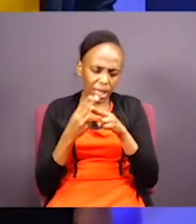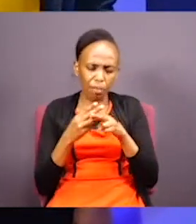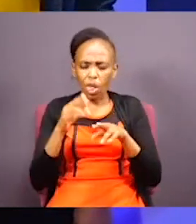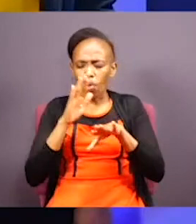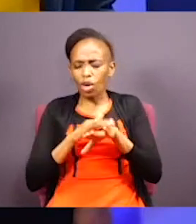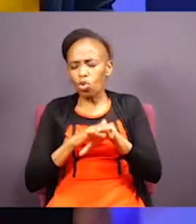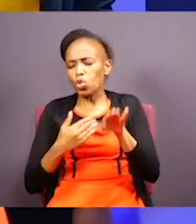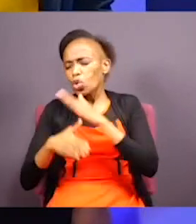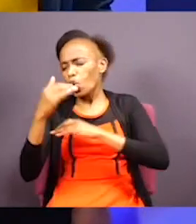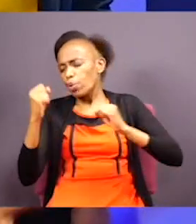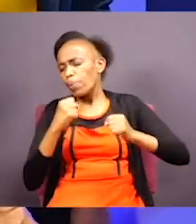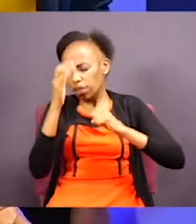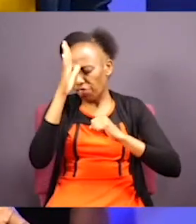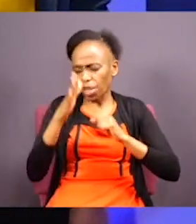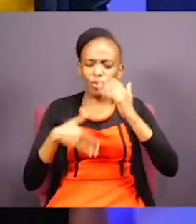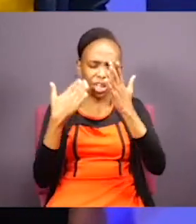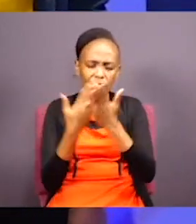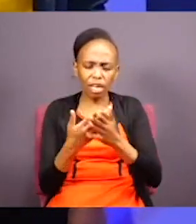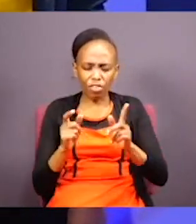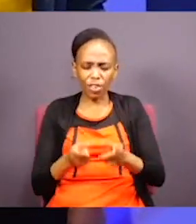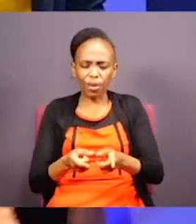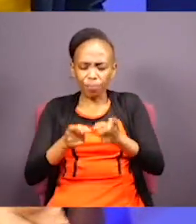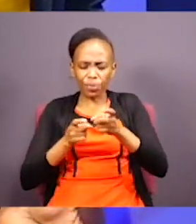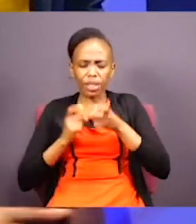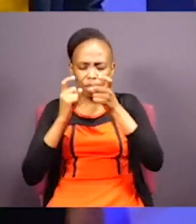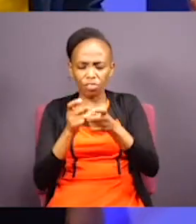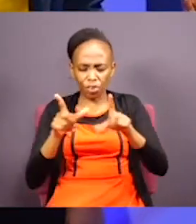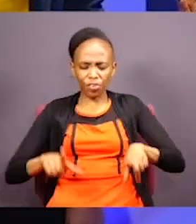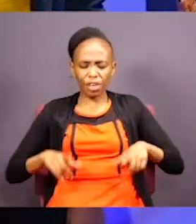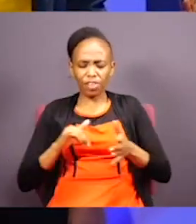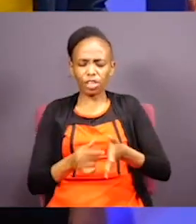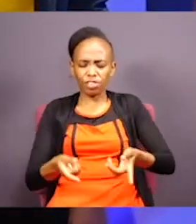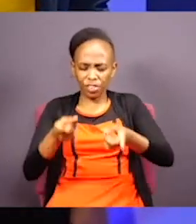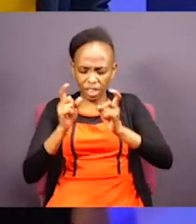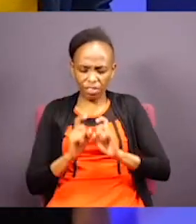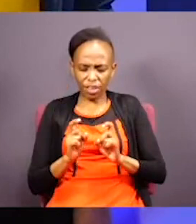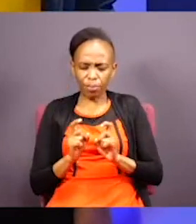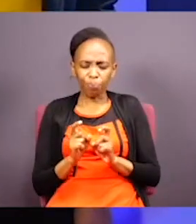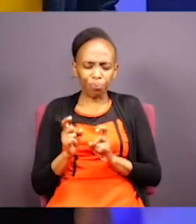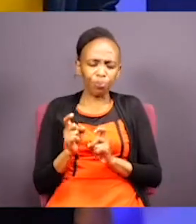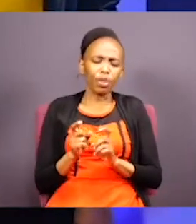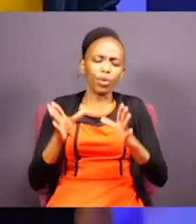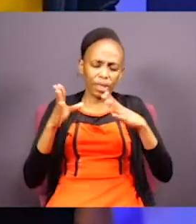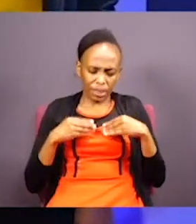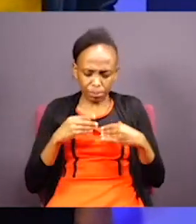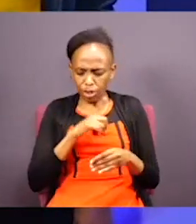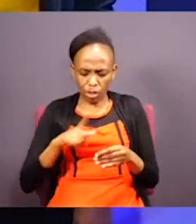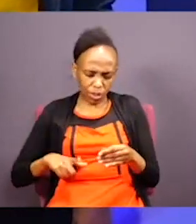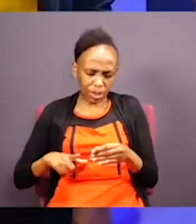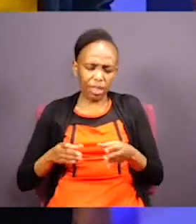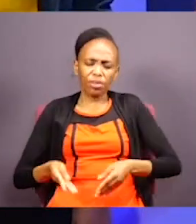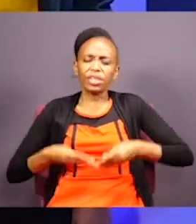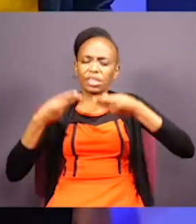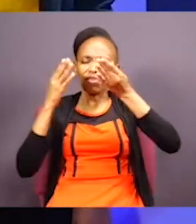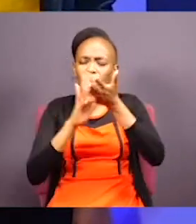God, mighty Father. We thank you for the gift of life that you have given us, Father. We do not take it for granted. Lord, receive the glory